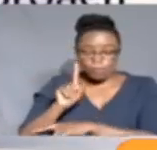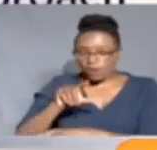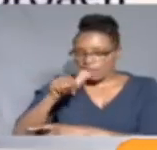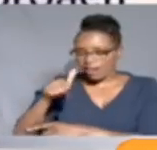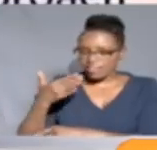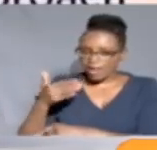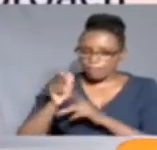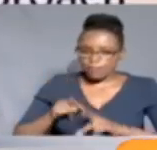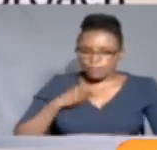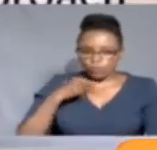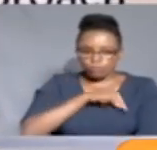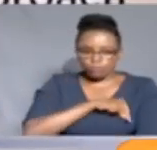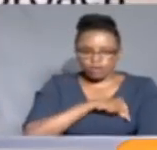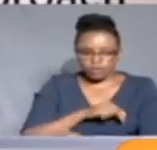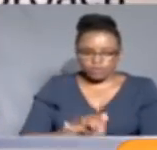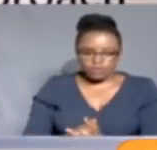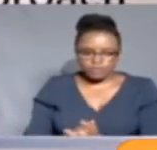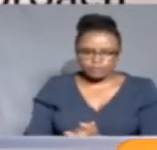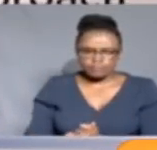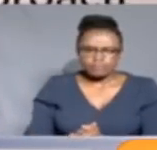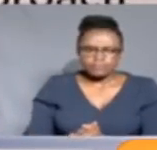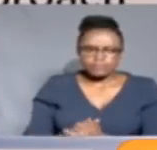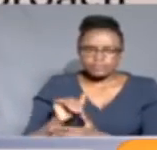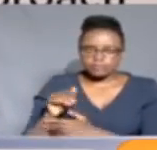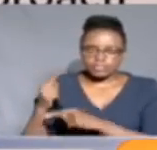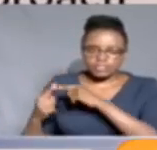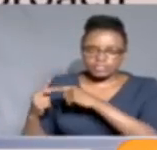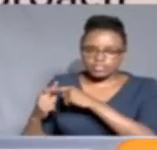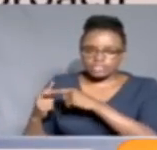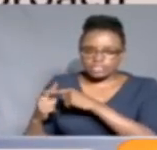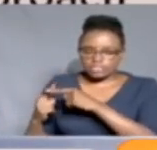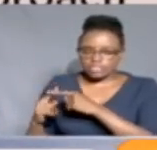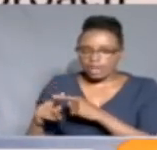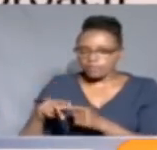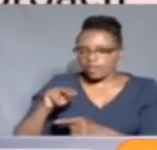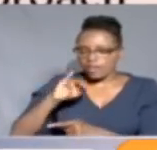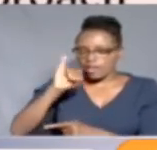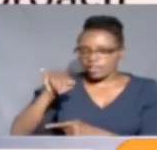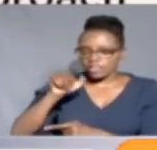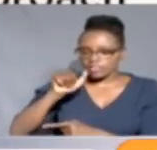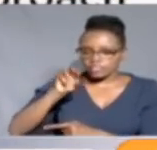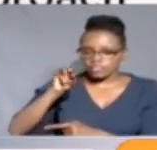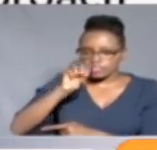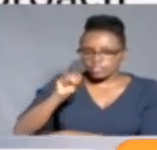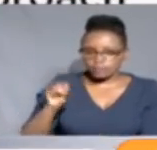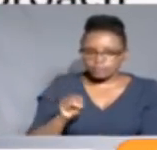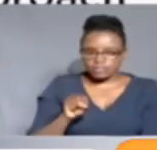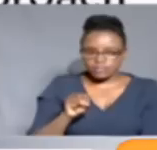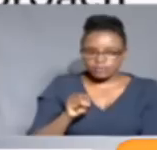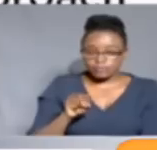other beneficiaries, just to tell us about his experience, Nick James.